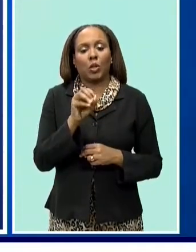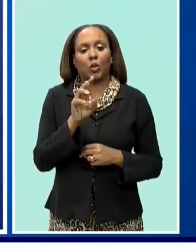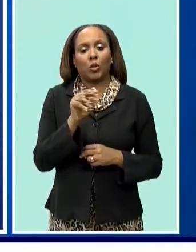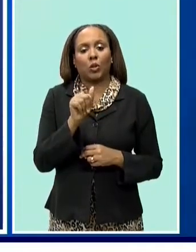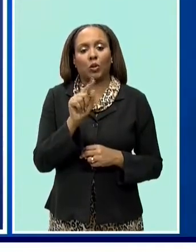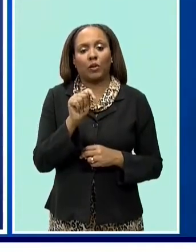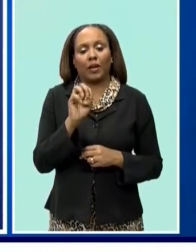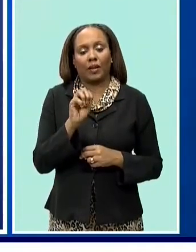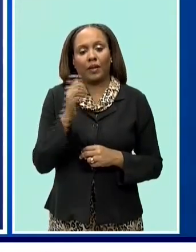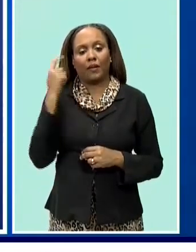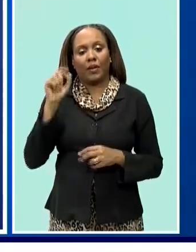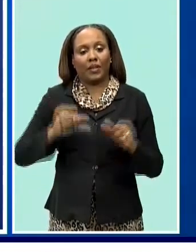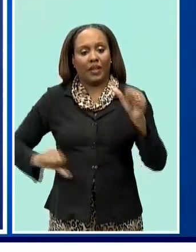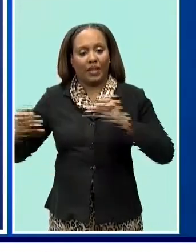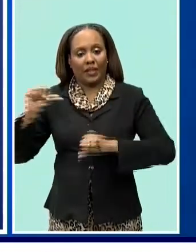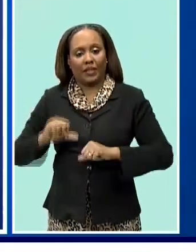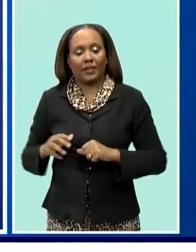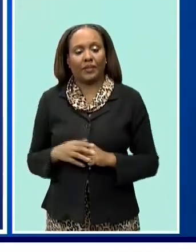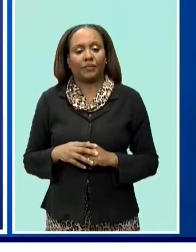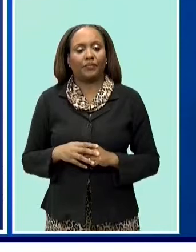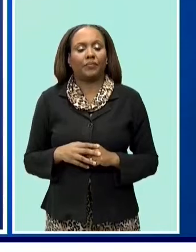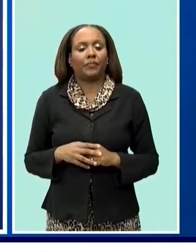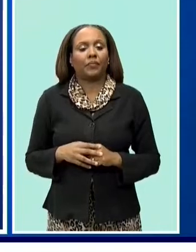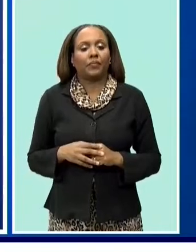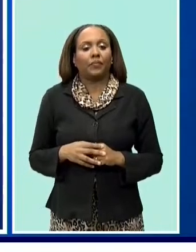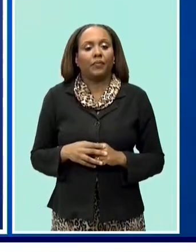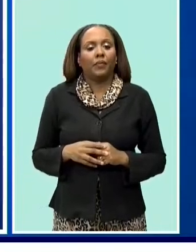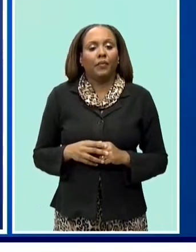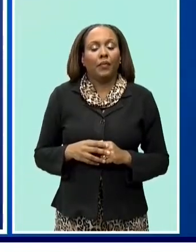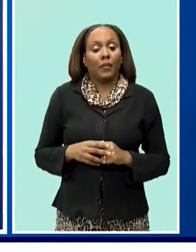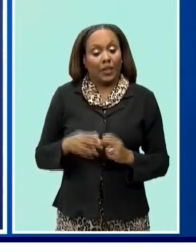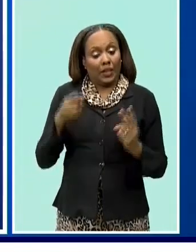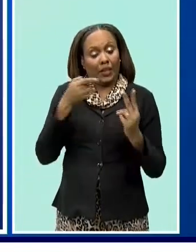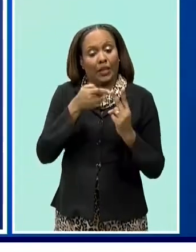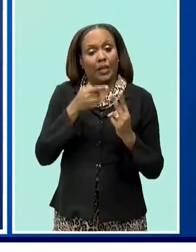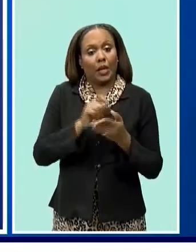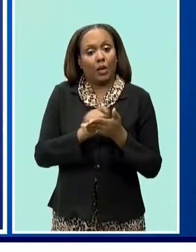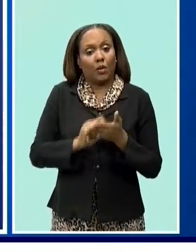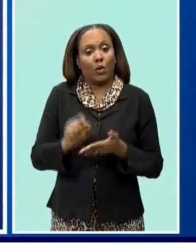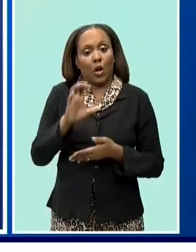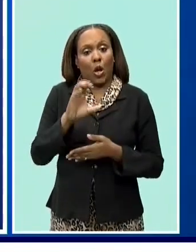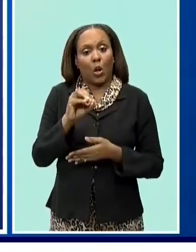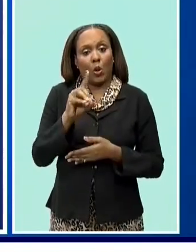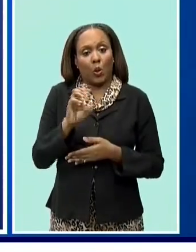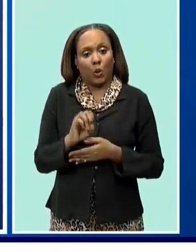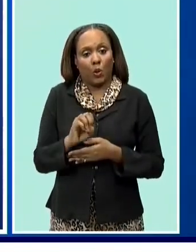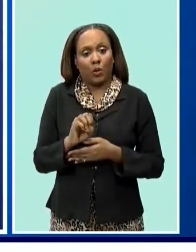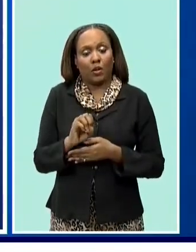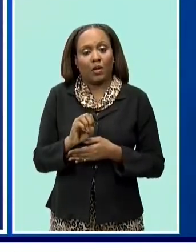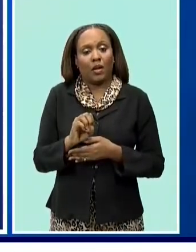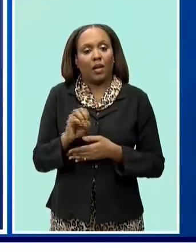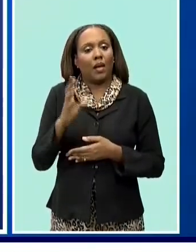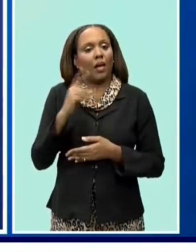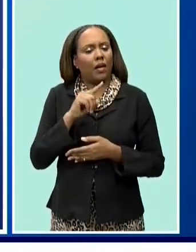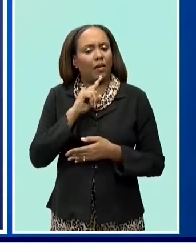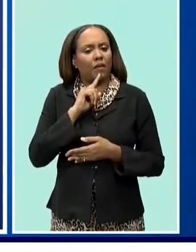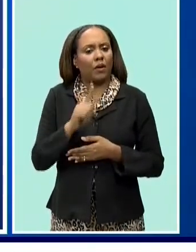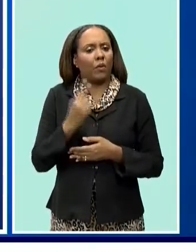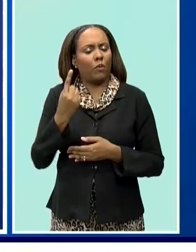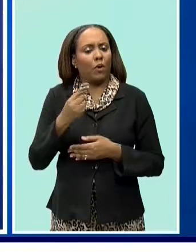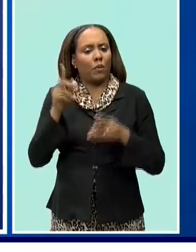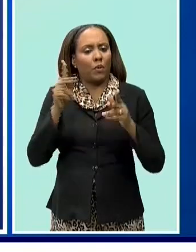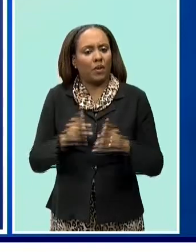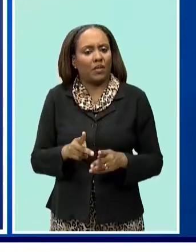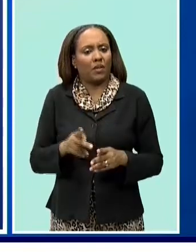He wrote the code which helped to open our internet universe and is a founding member of the Internet Society. Mr. Emtage is also the only